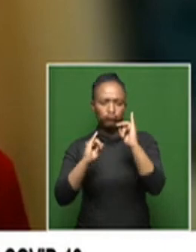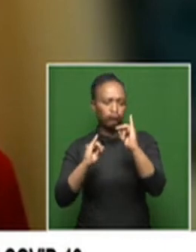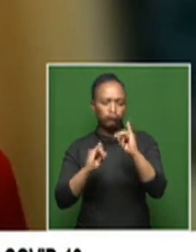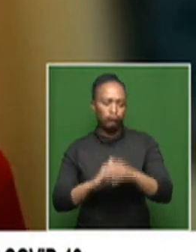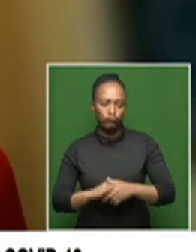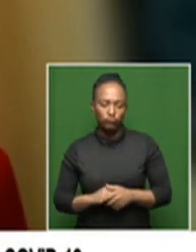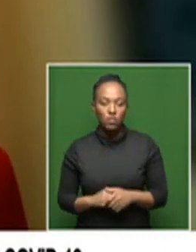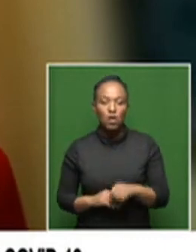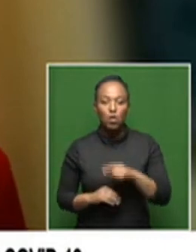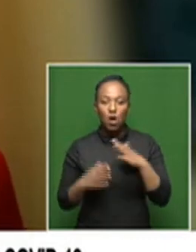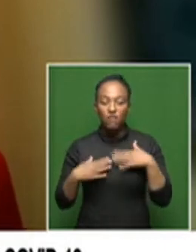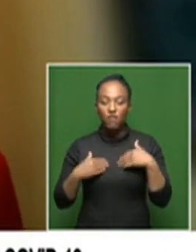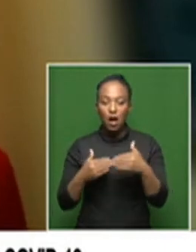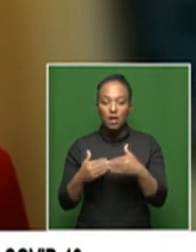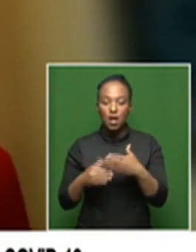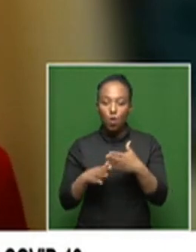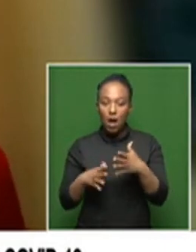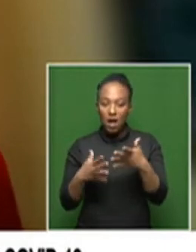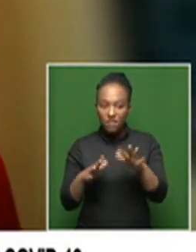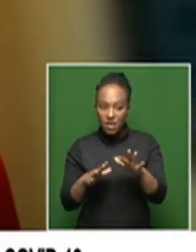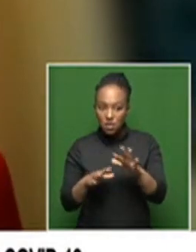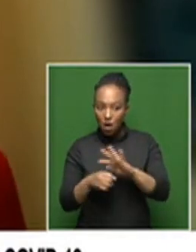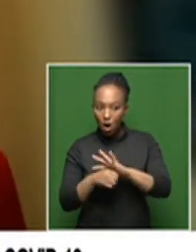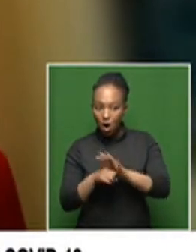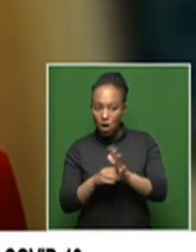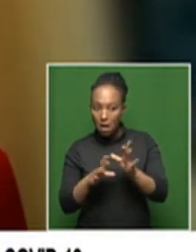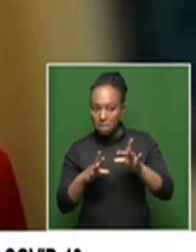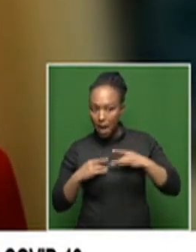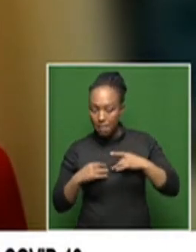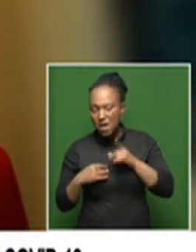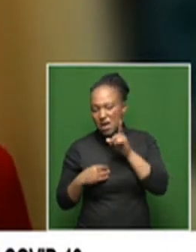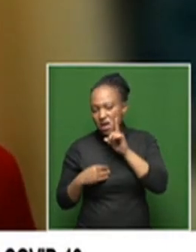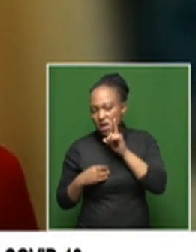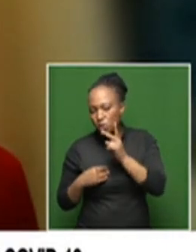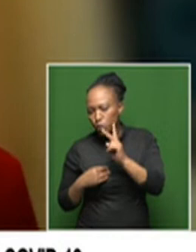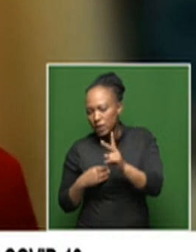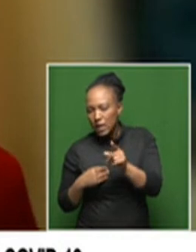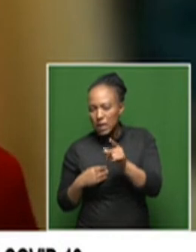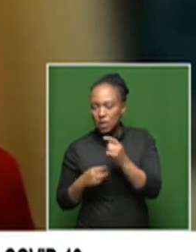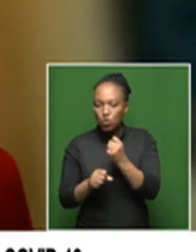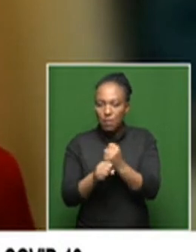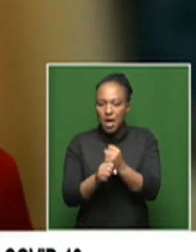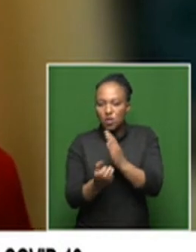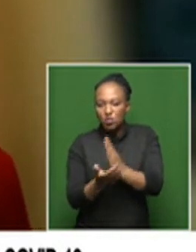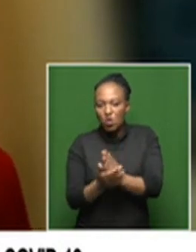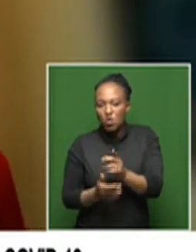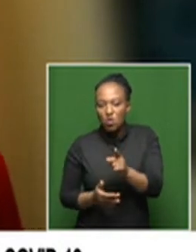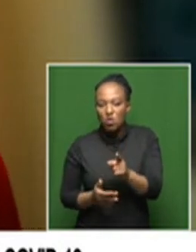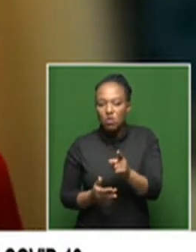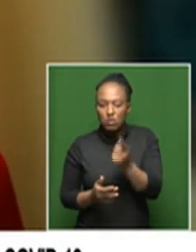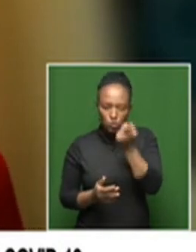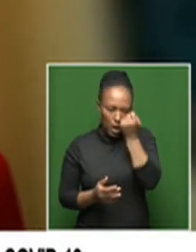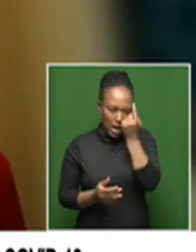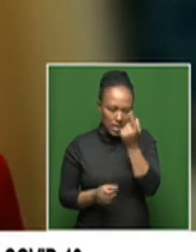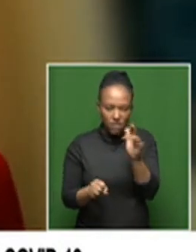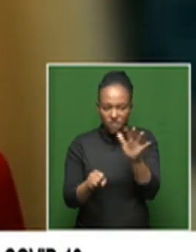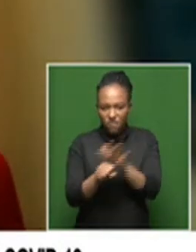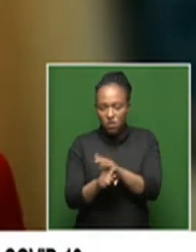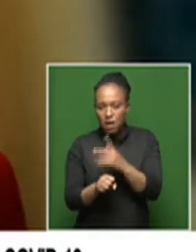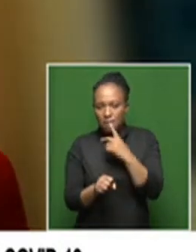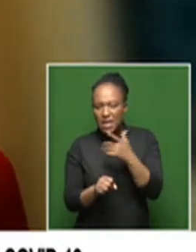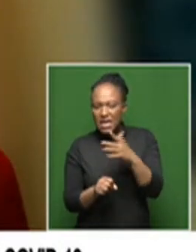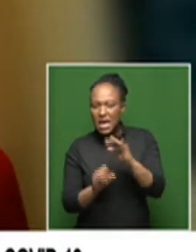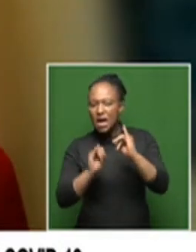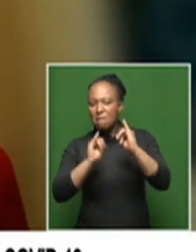healthcare workers that have had breakthrough infections, and we are busy adjudicating them to make sure we can understand whether they're mild, moderate,